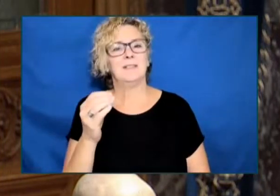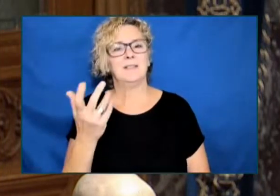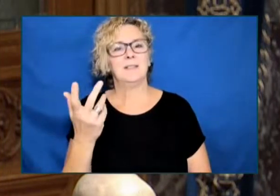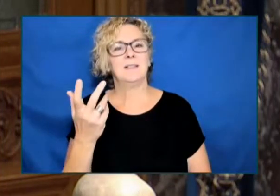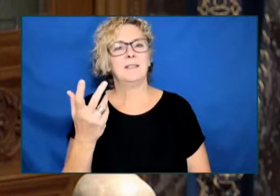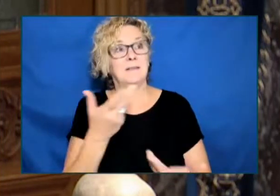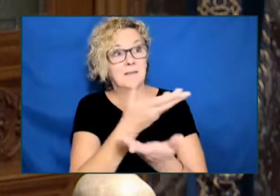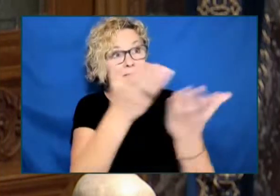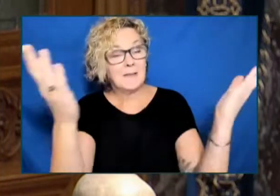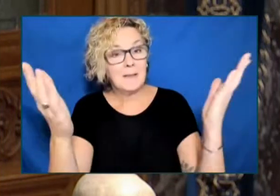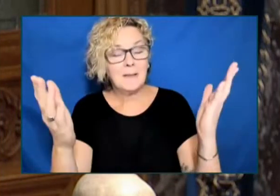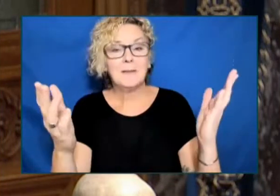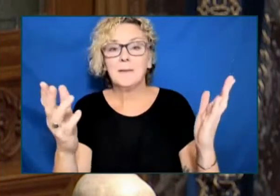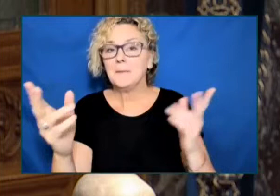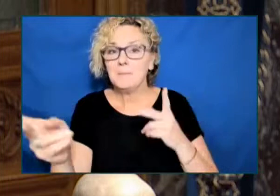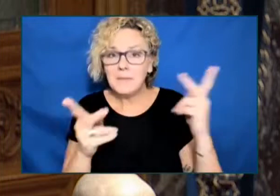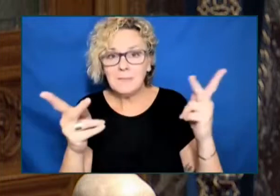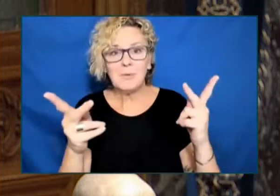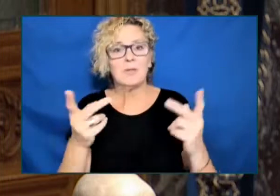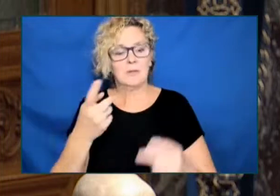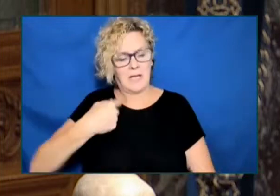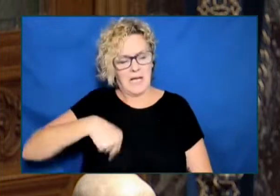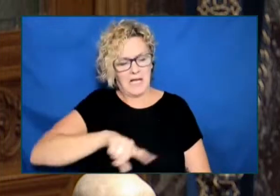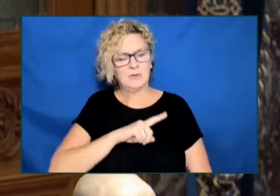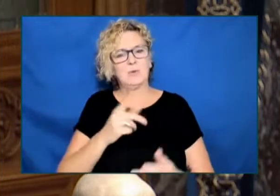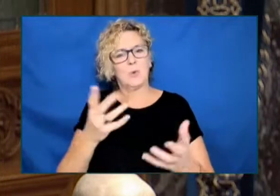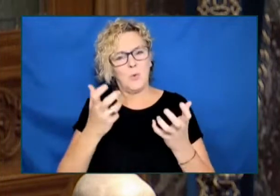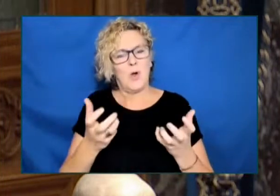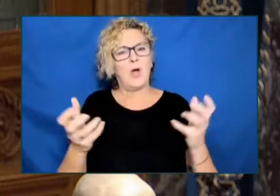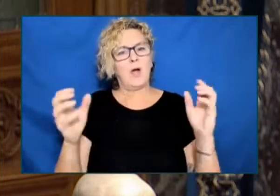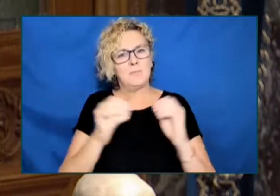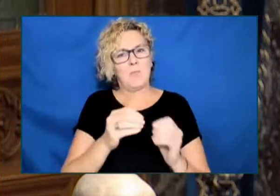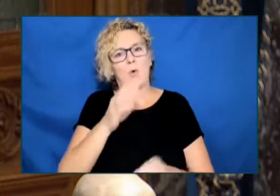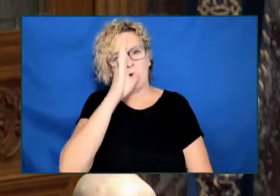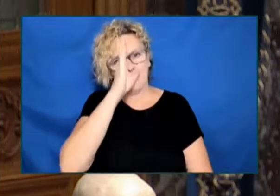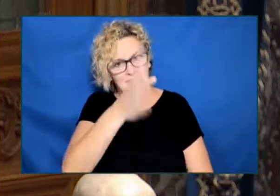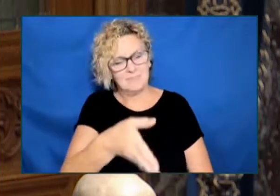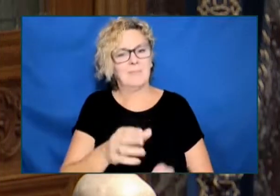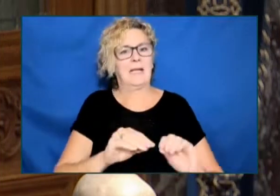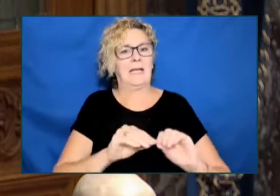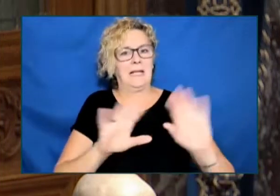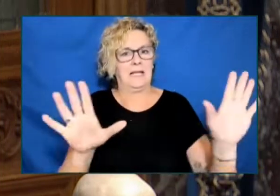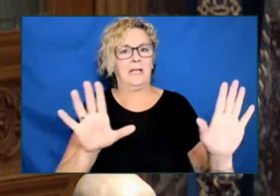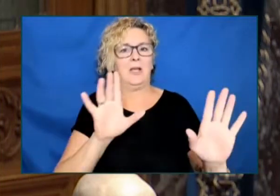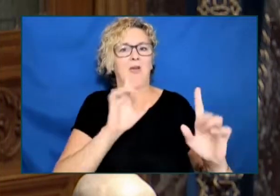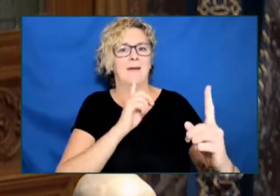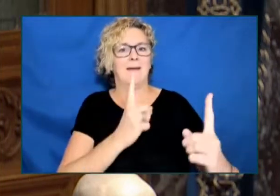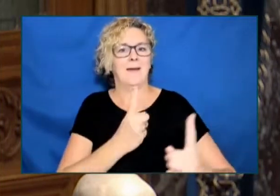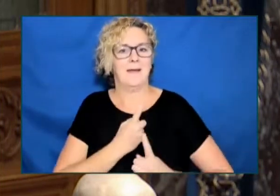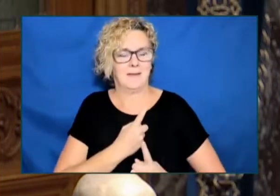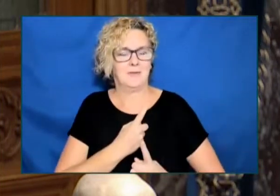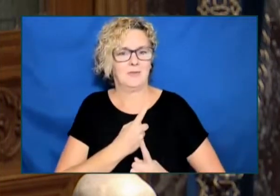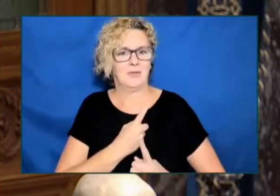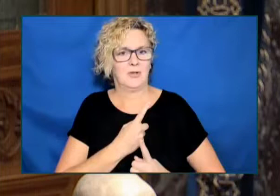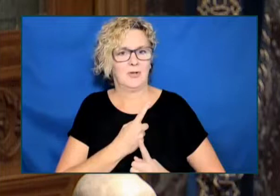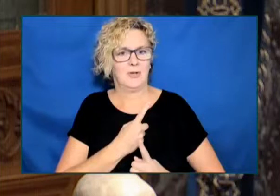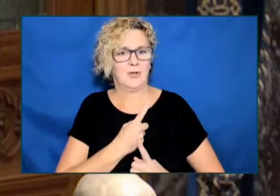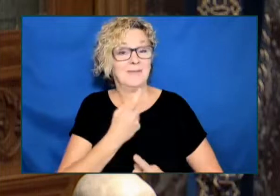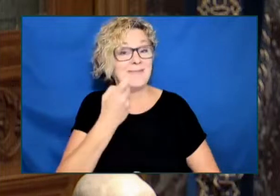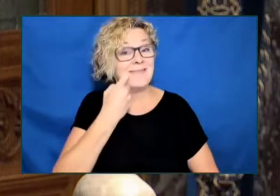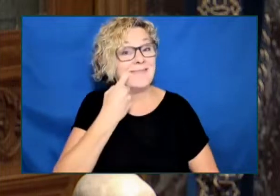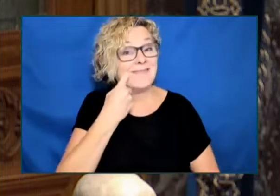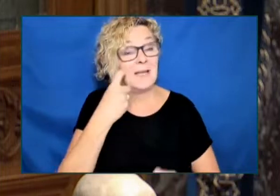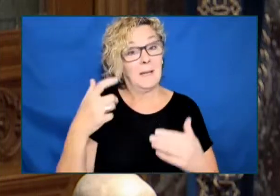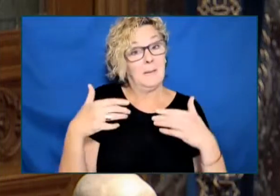clear responses. The Minister very carefully used the words almost entirely. She very carefully did